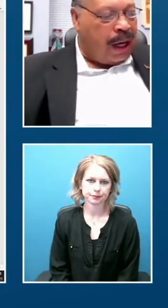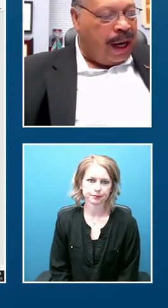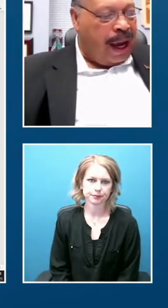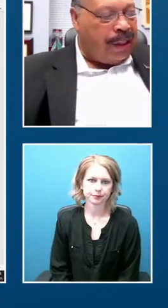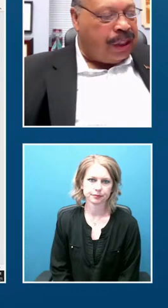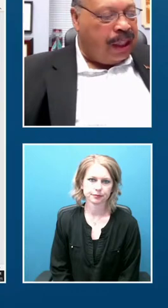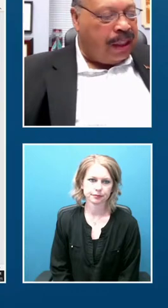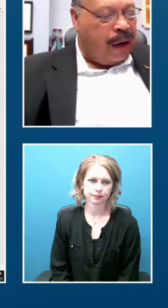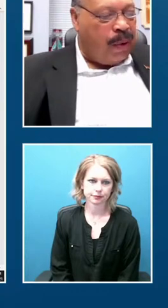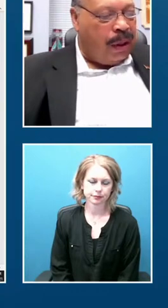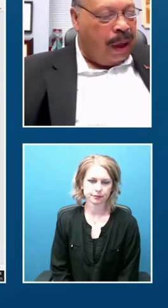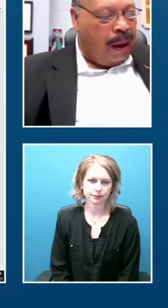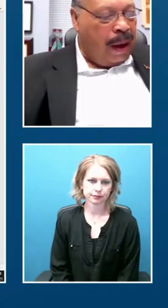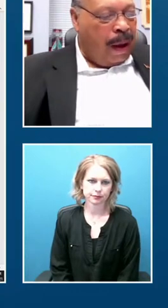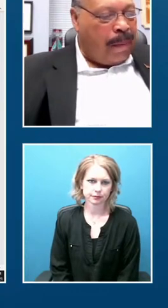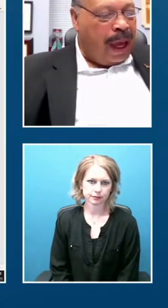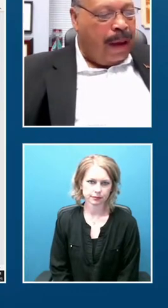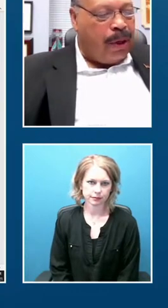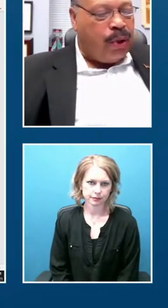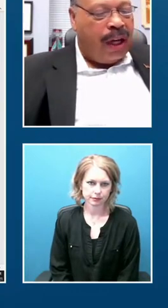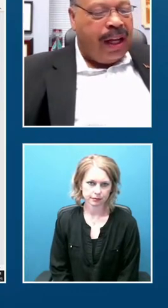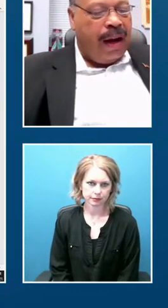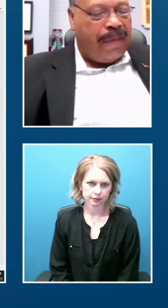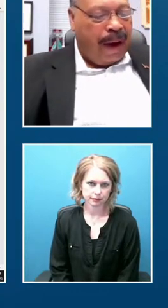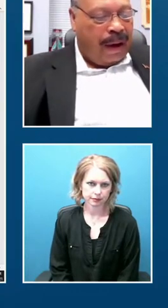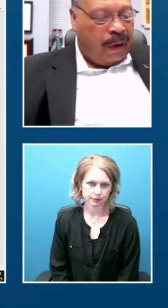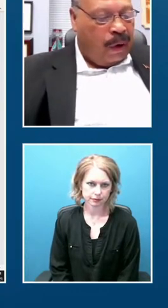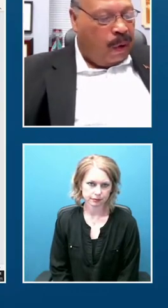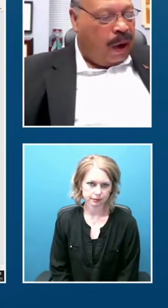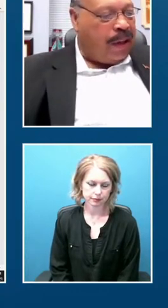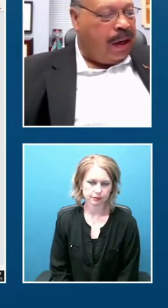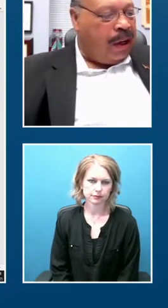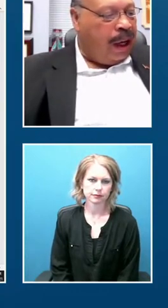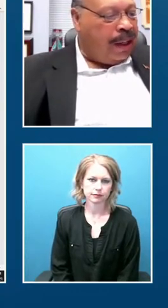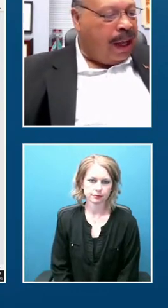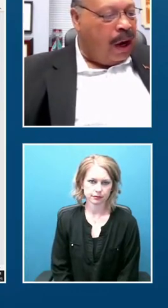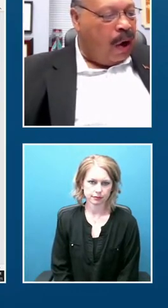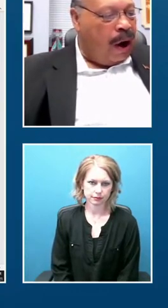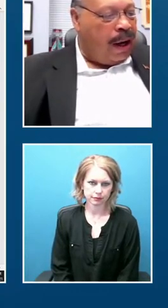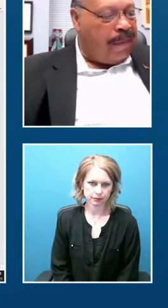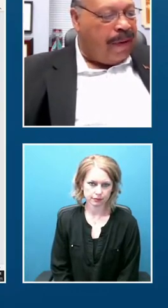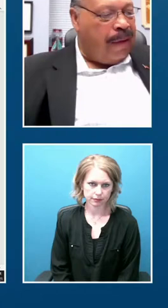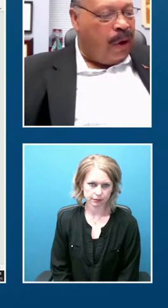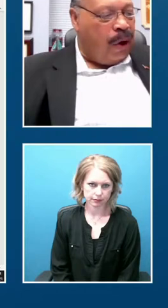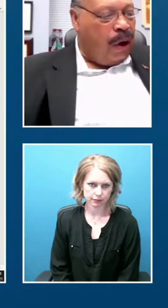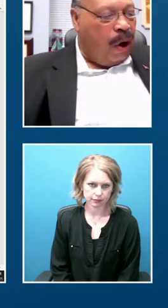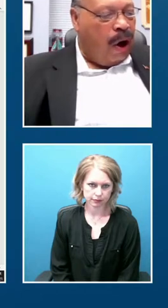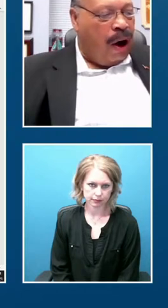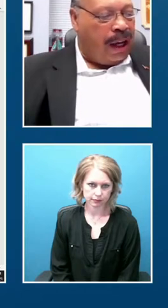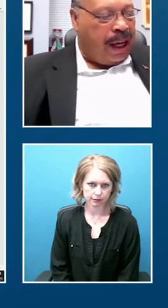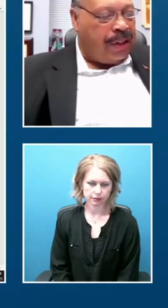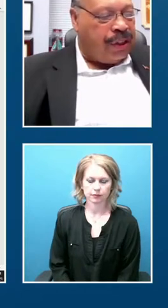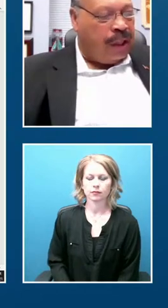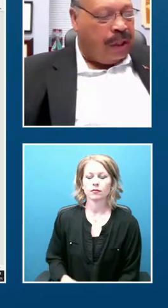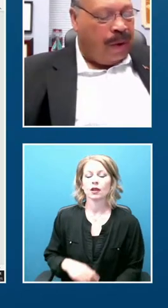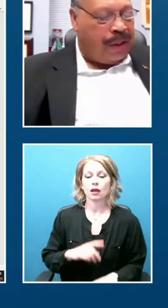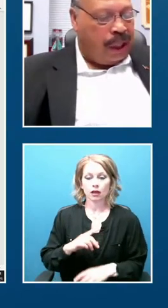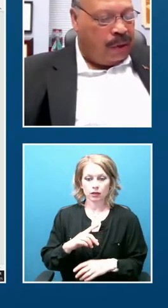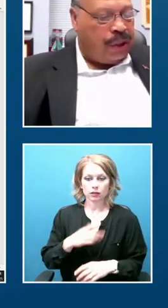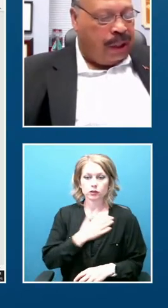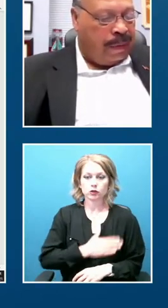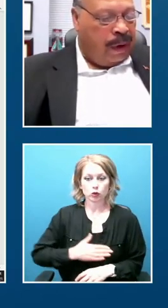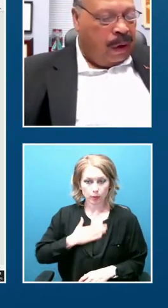is recognized, they will be able to identify whether they are in favor or against